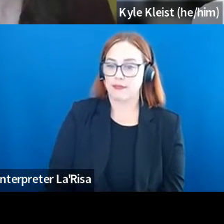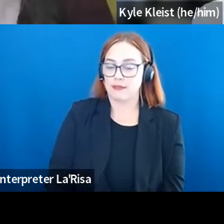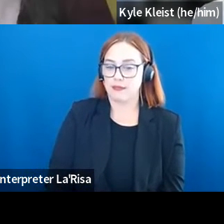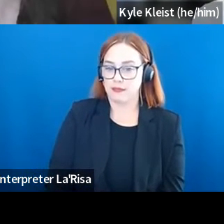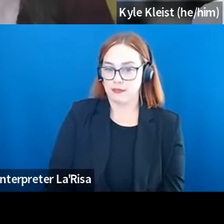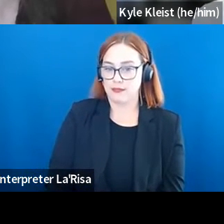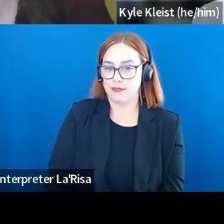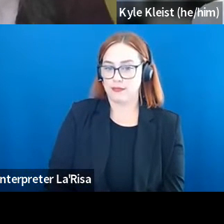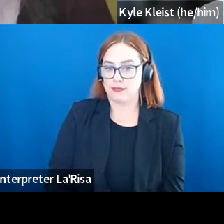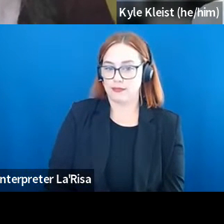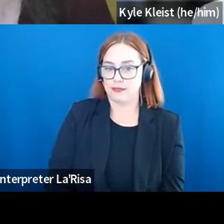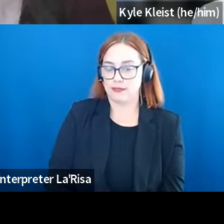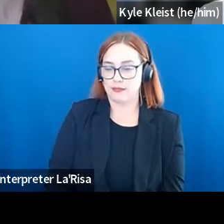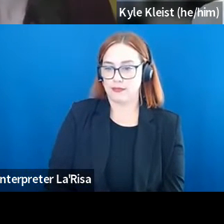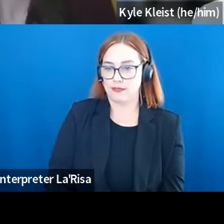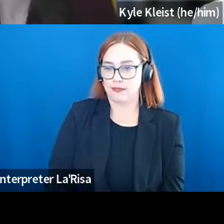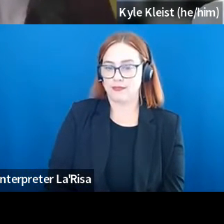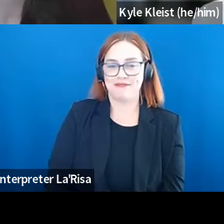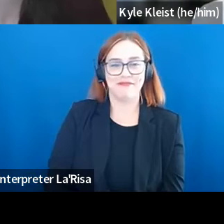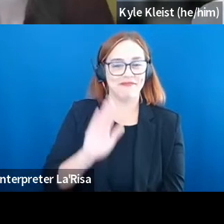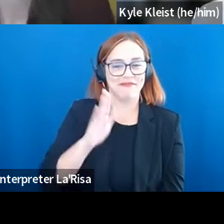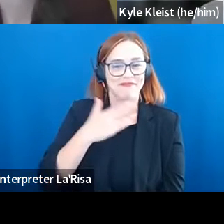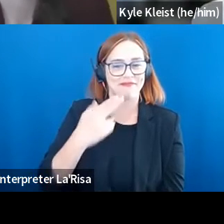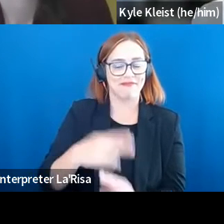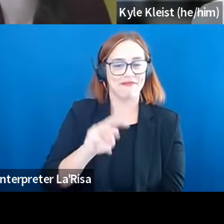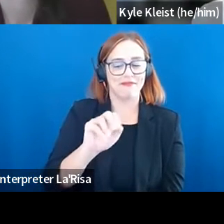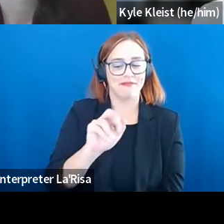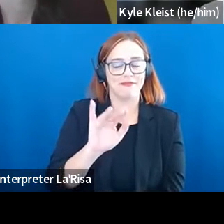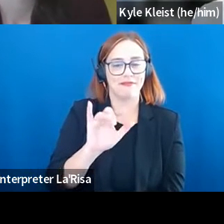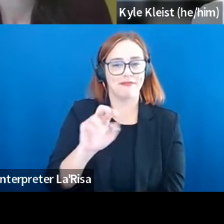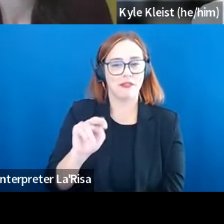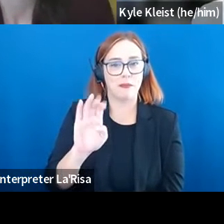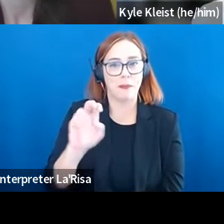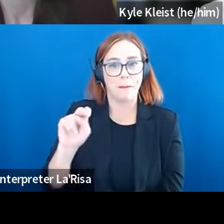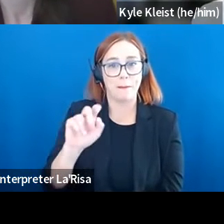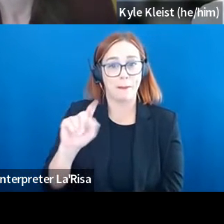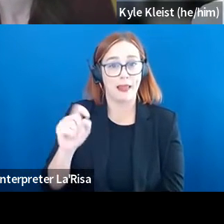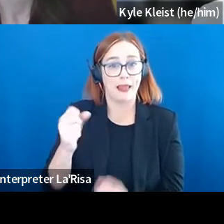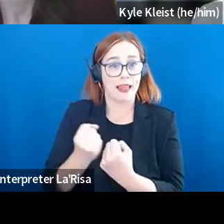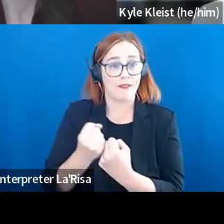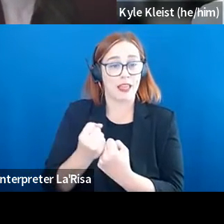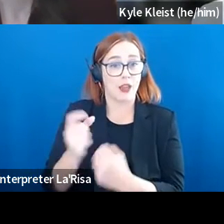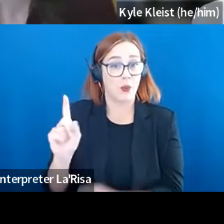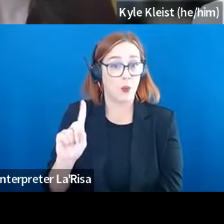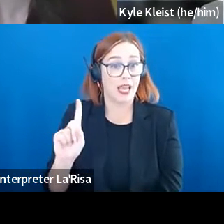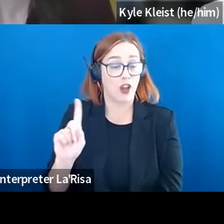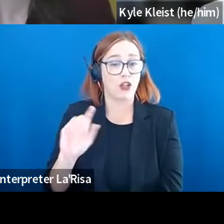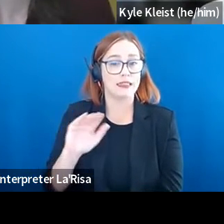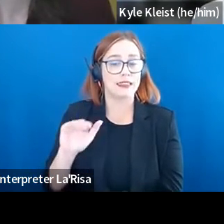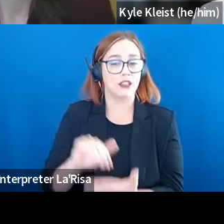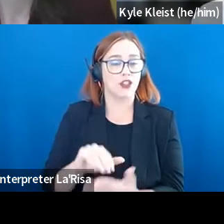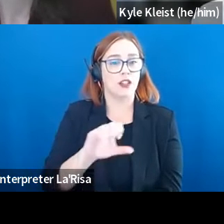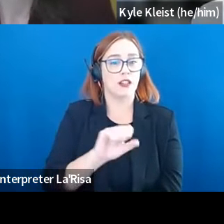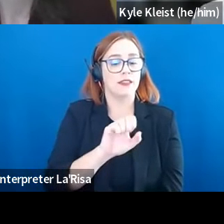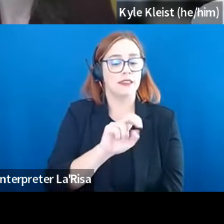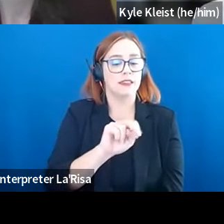Okay. My name is Marilyn Bennett. I'm an advocate with a center in Santa Fe, New Mexico, New